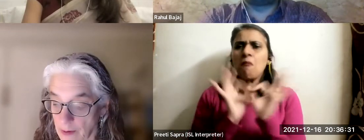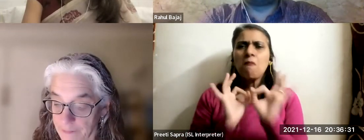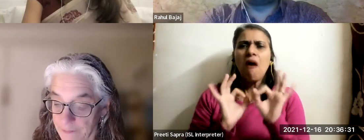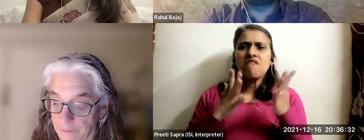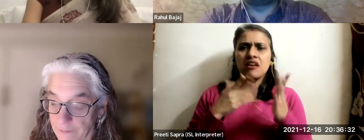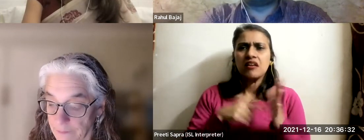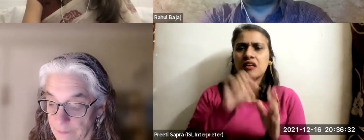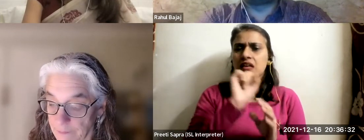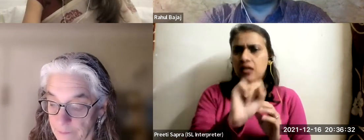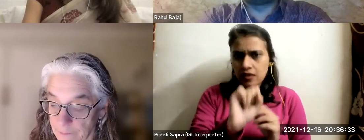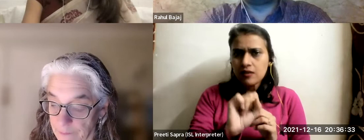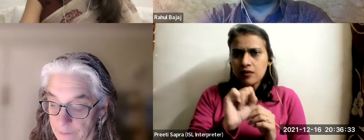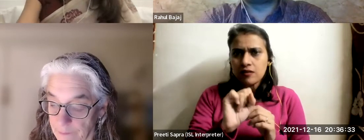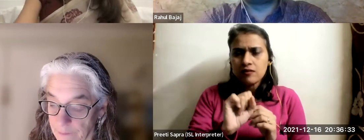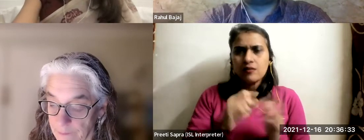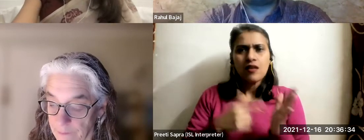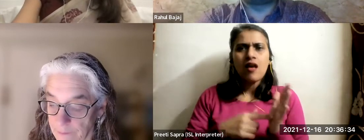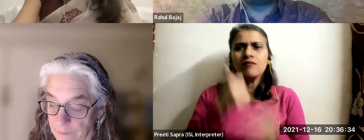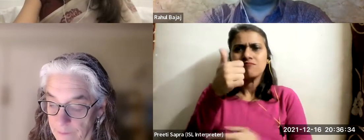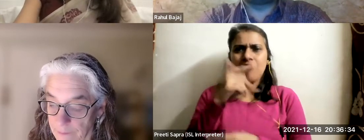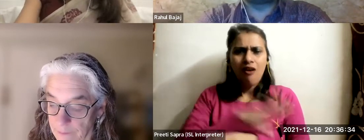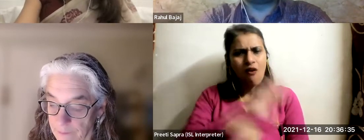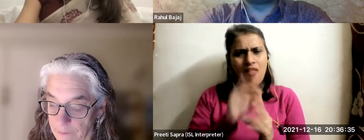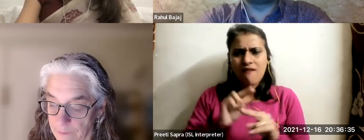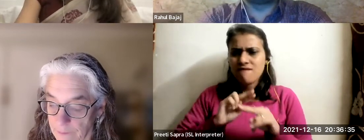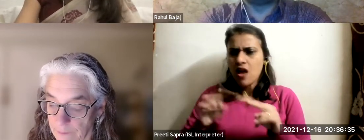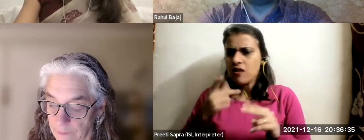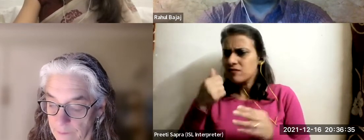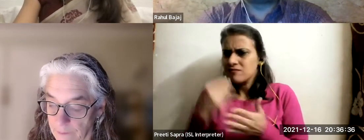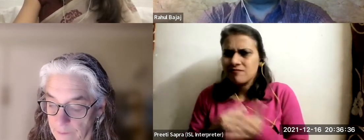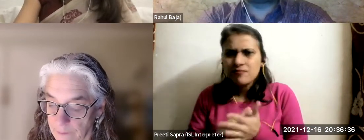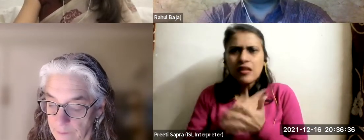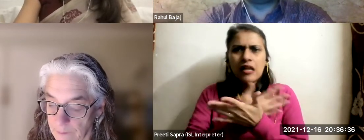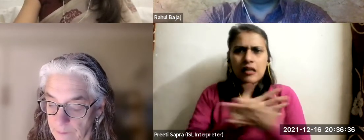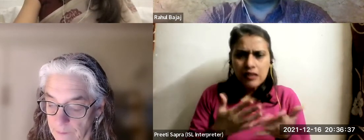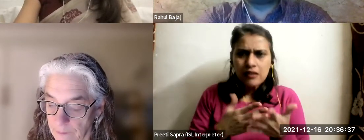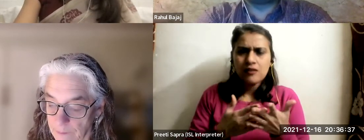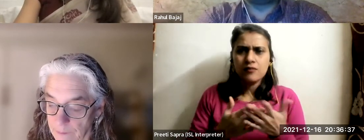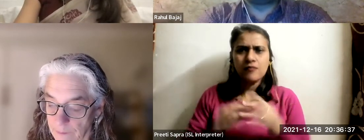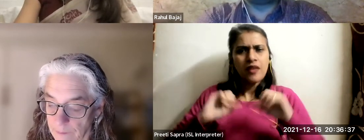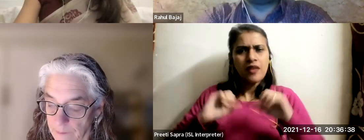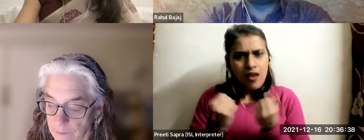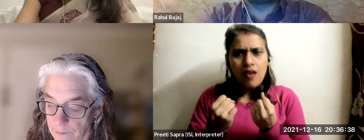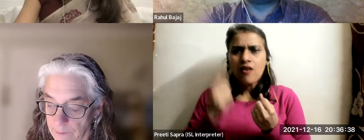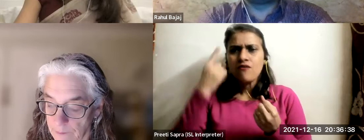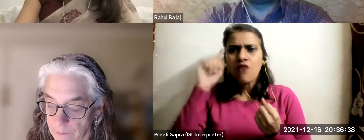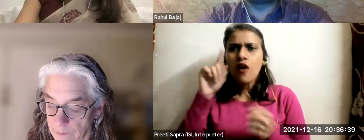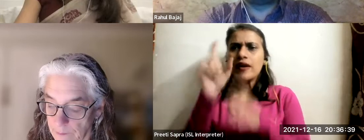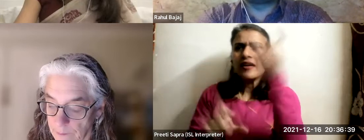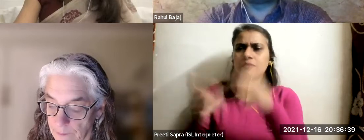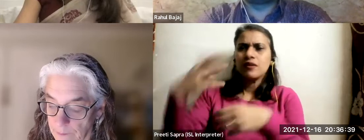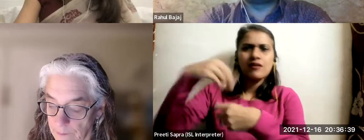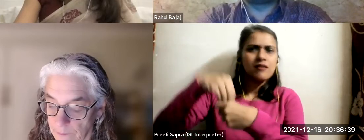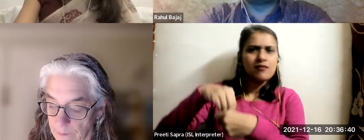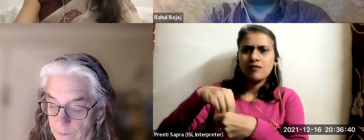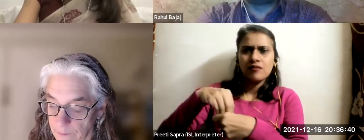resources and just put their hands up and say, we just don't have the finances or the capacity to accommodate people with disabilities. So